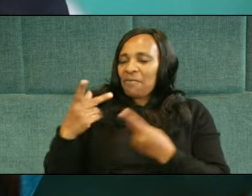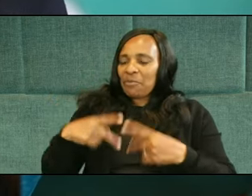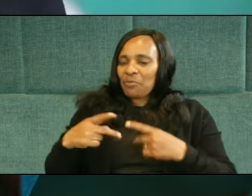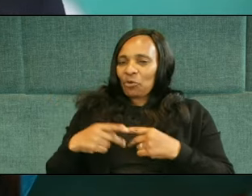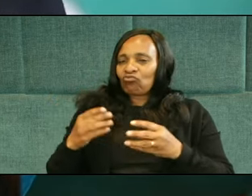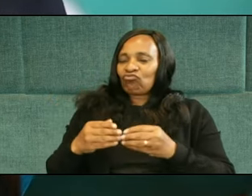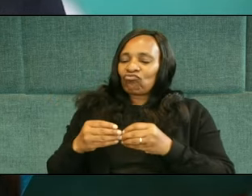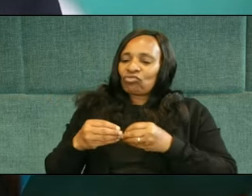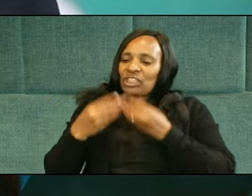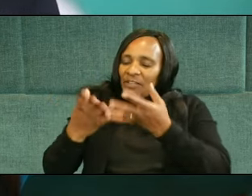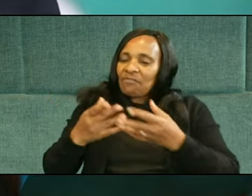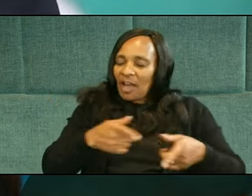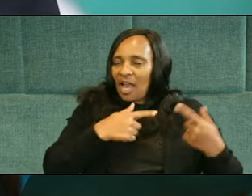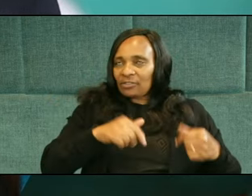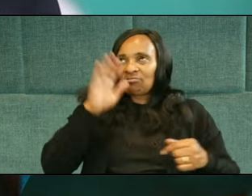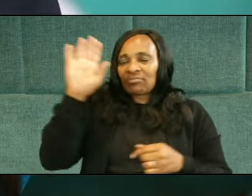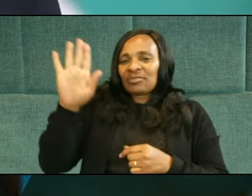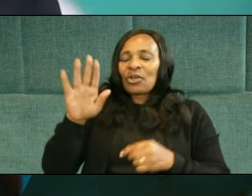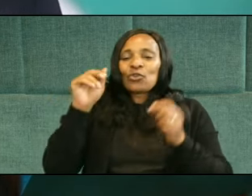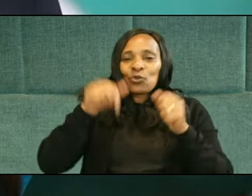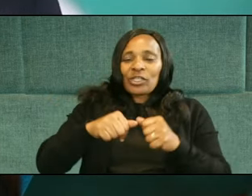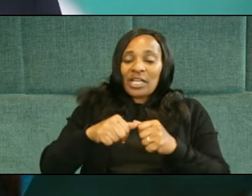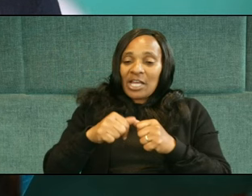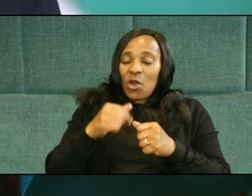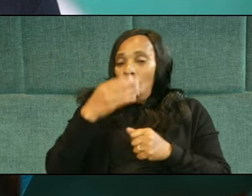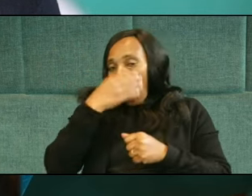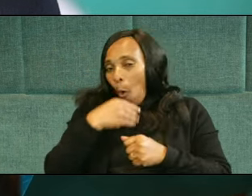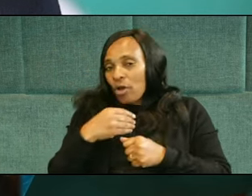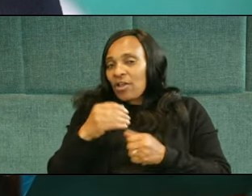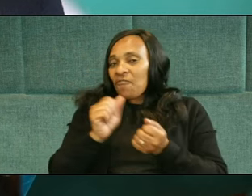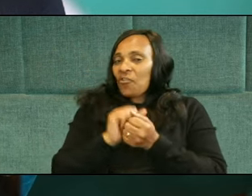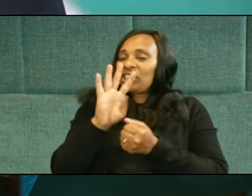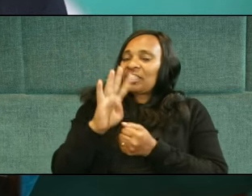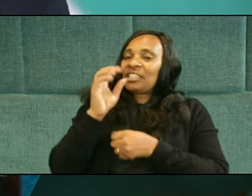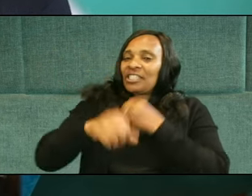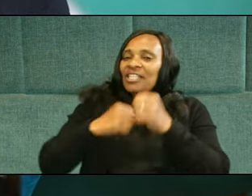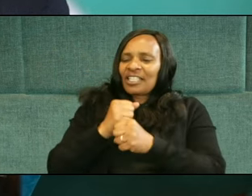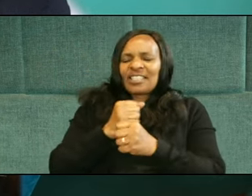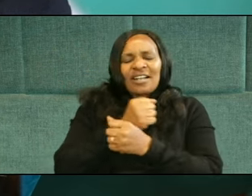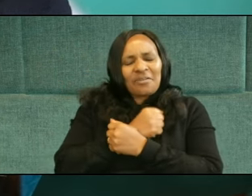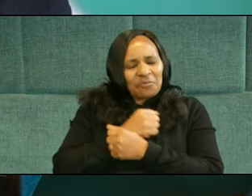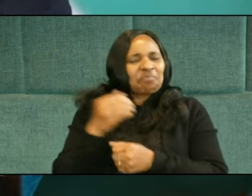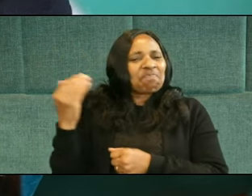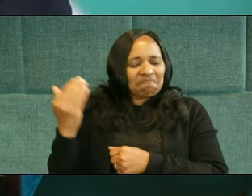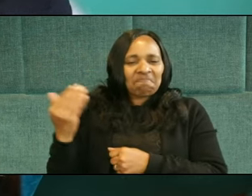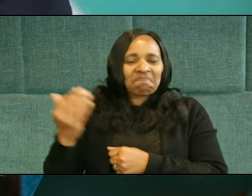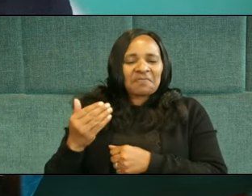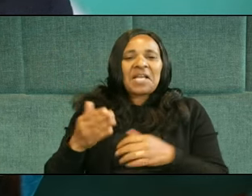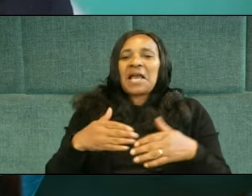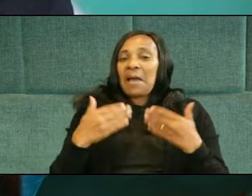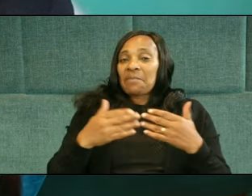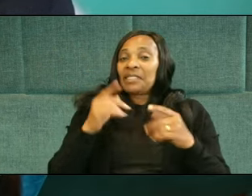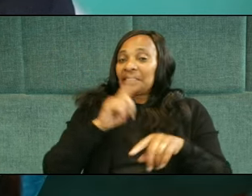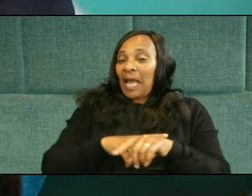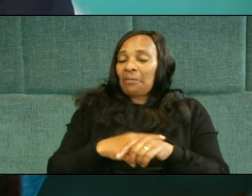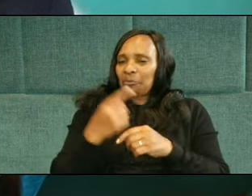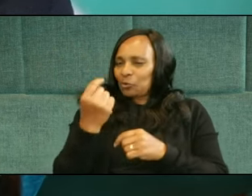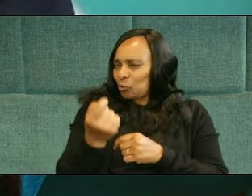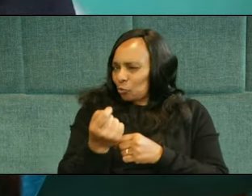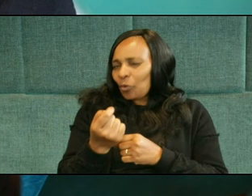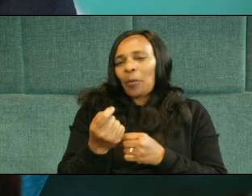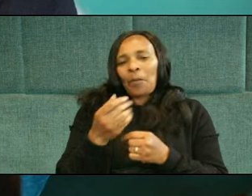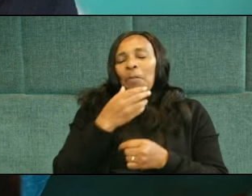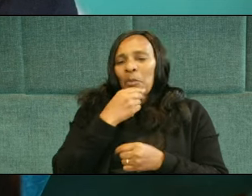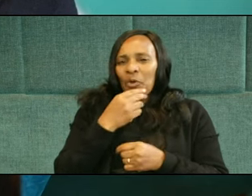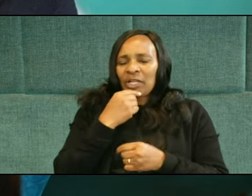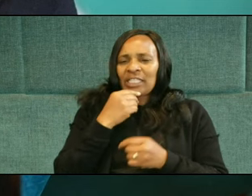him. Today, Da Costa is 14 years old, and he loves to preach. He is glad that when he was a little boy, he